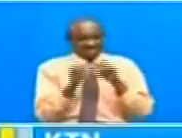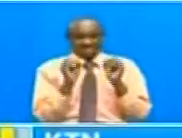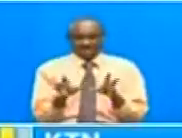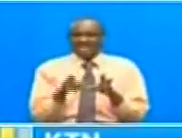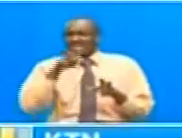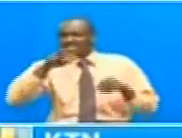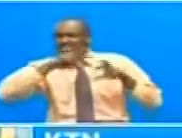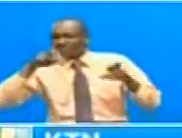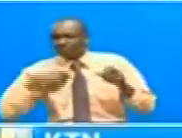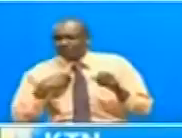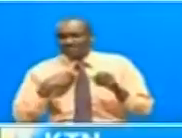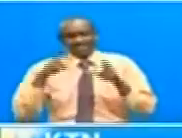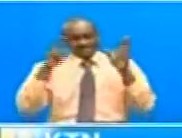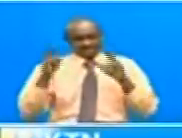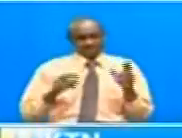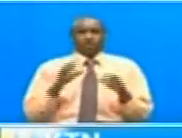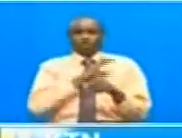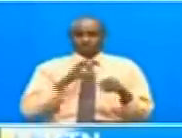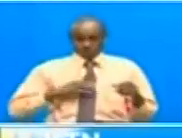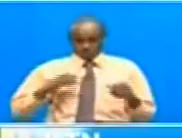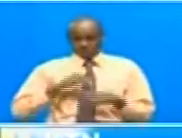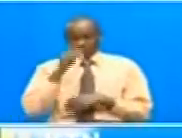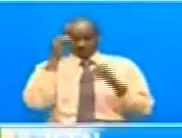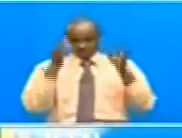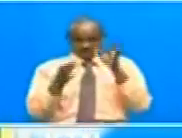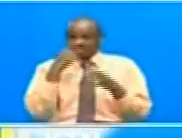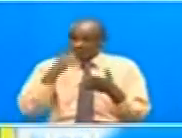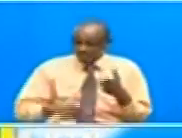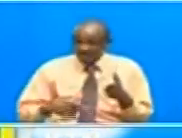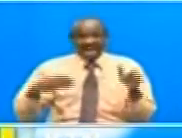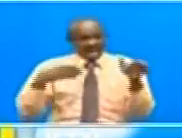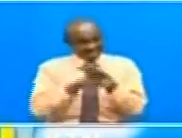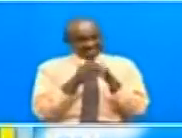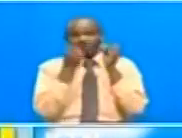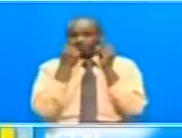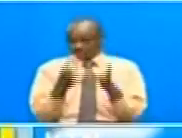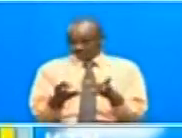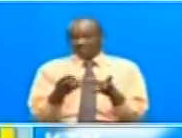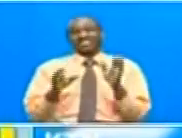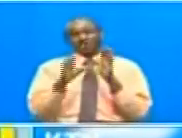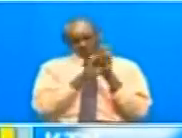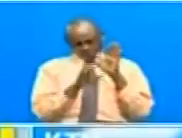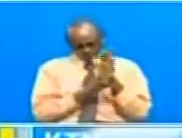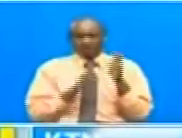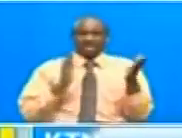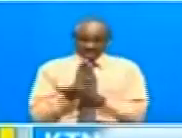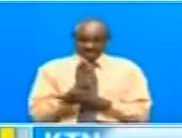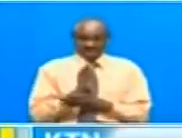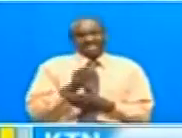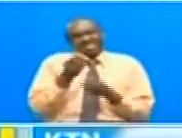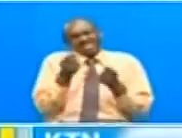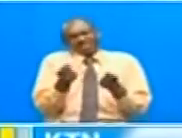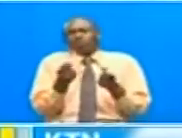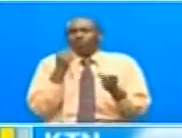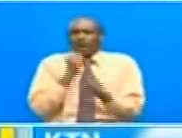commissioned by the International Commission of Jurists, indicates that although access to information is a constitutional right, little effort is